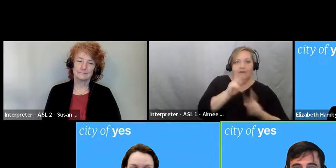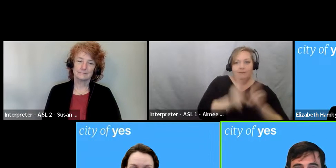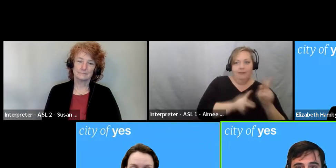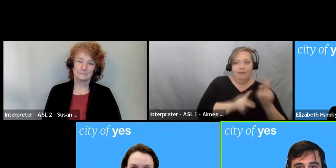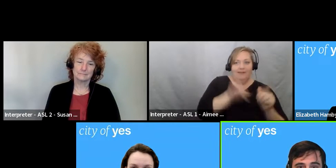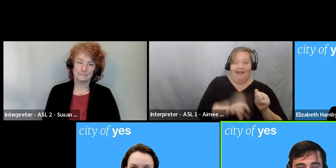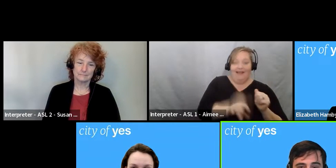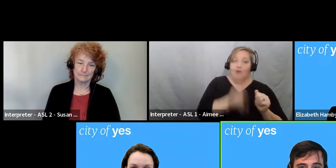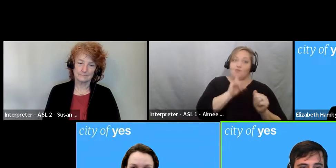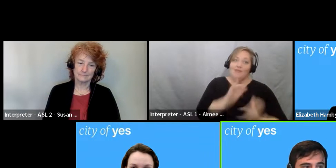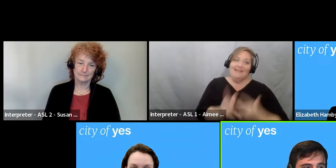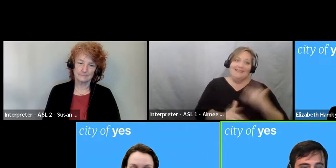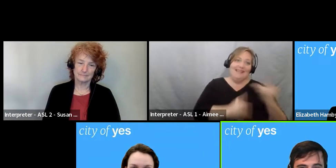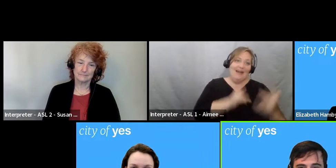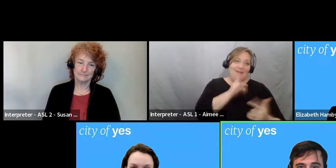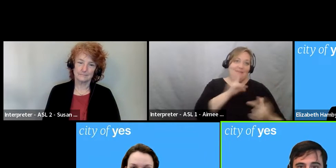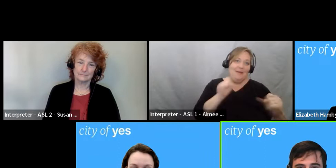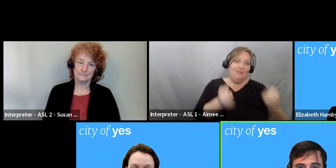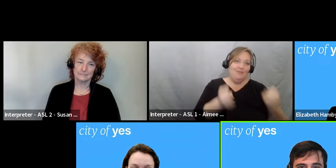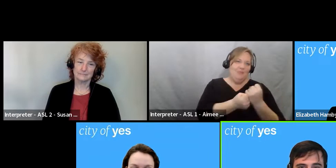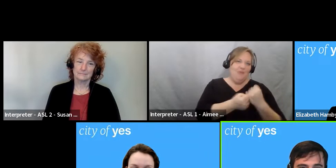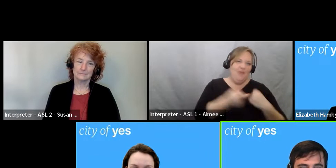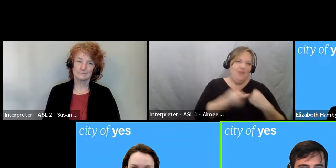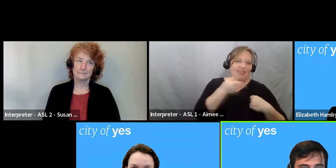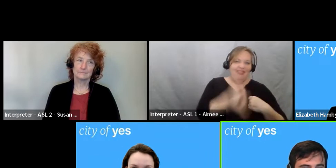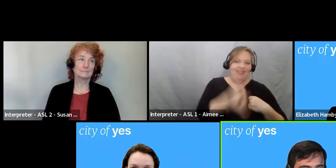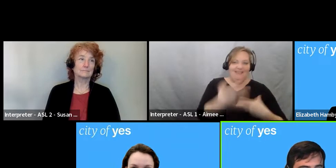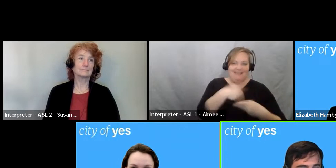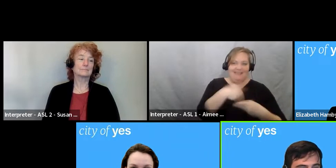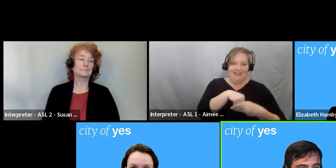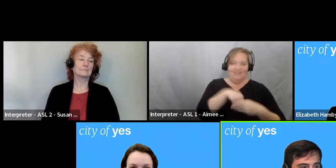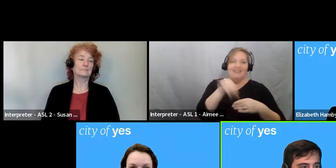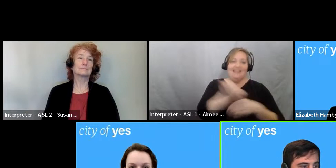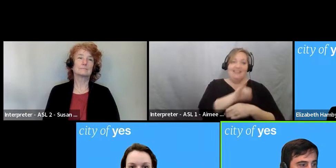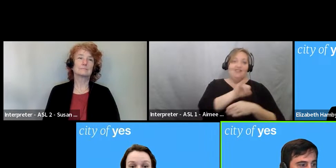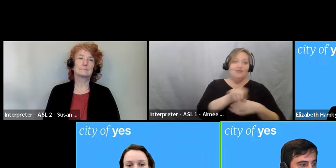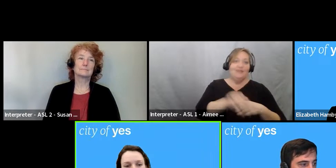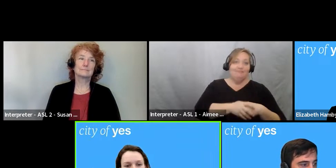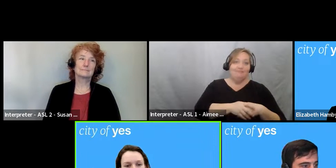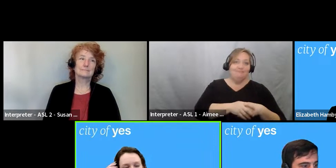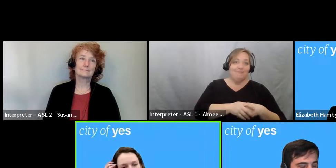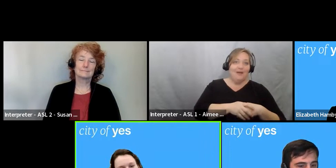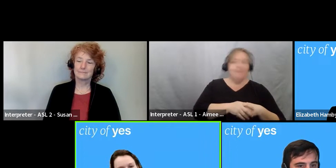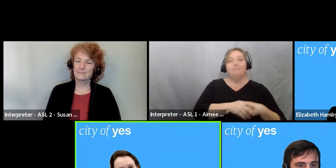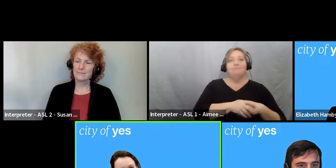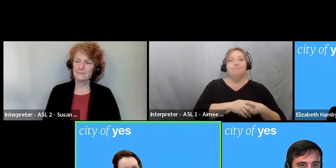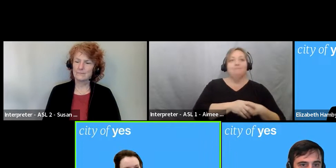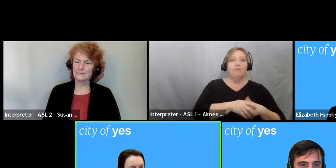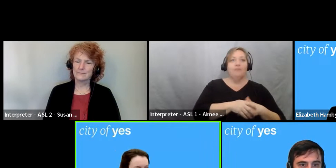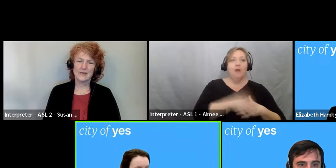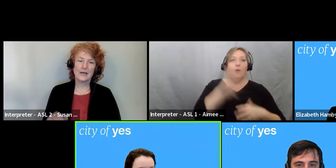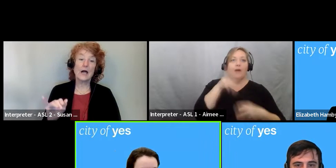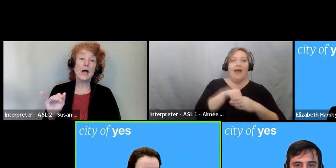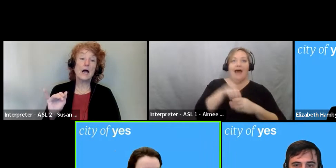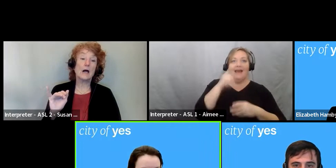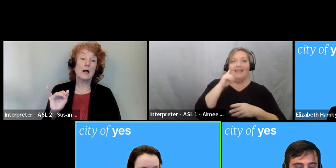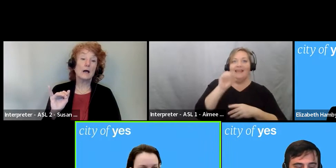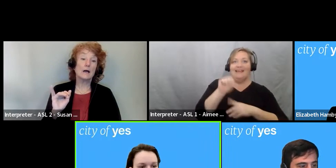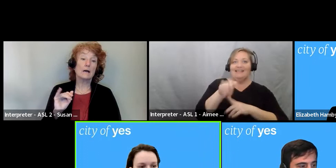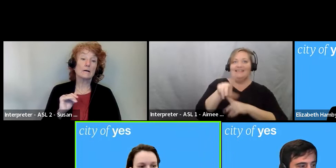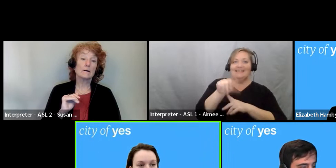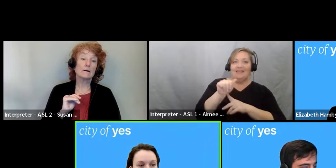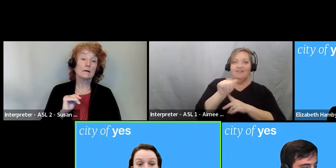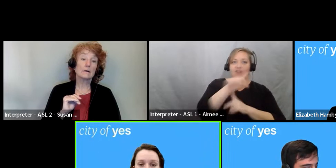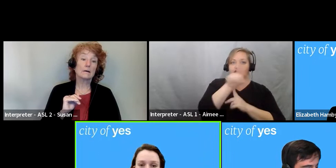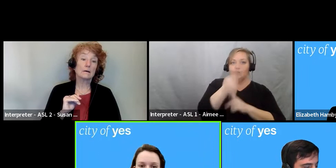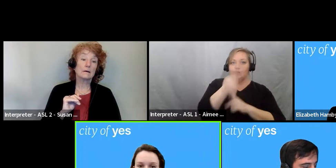And so we're really excited to be supporting that sector of the industry. I also just wanted to add, I think Sylvia's question may have also